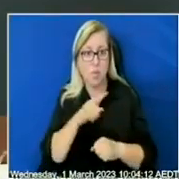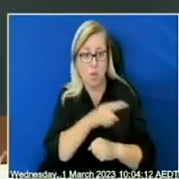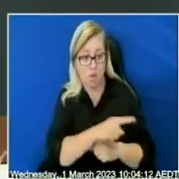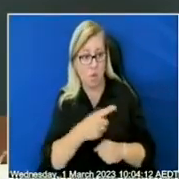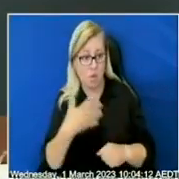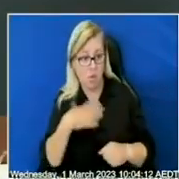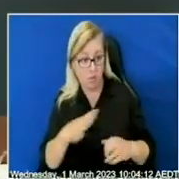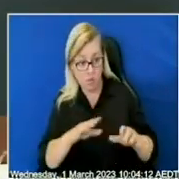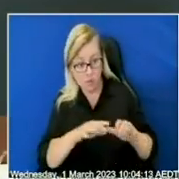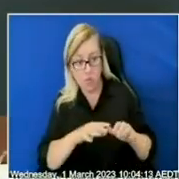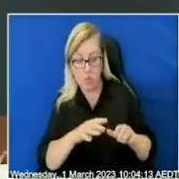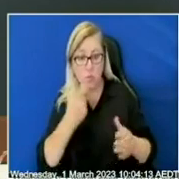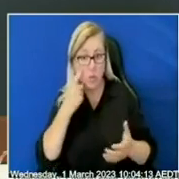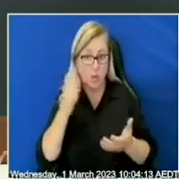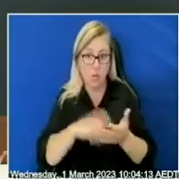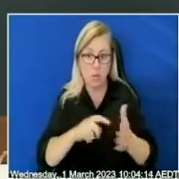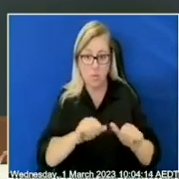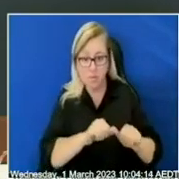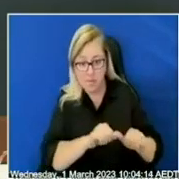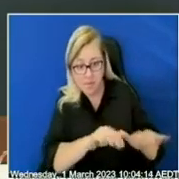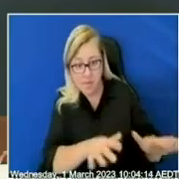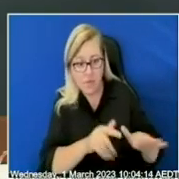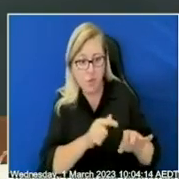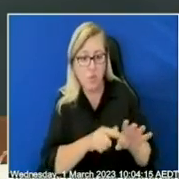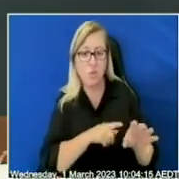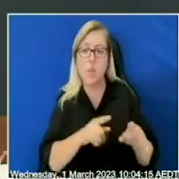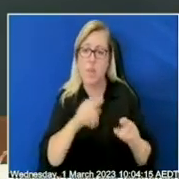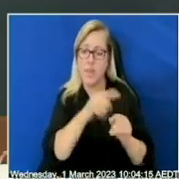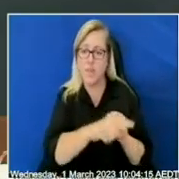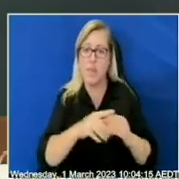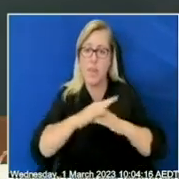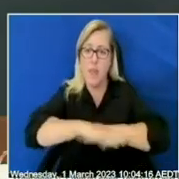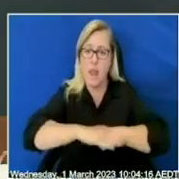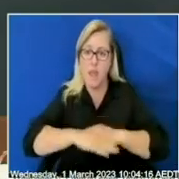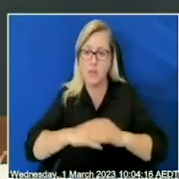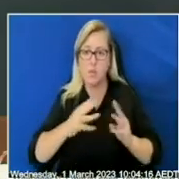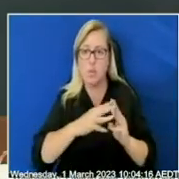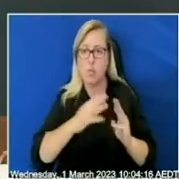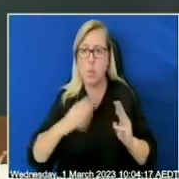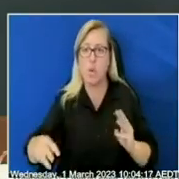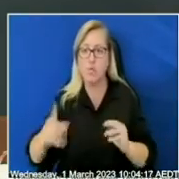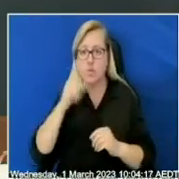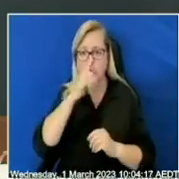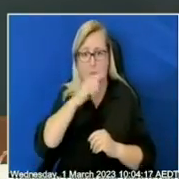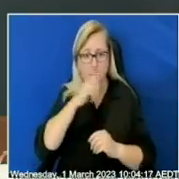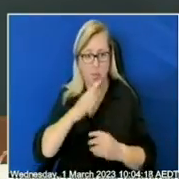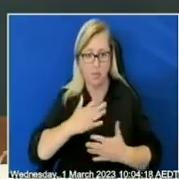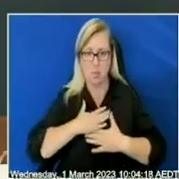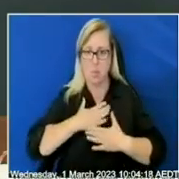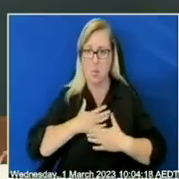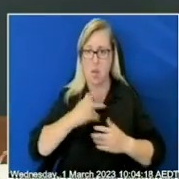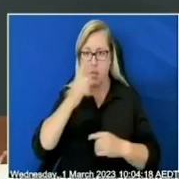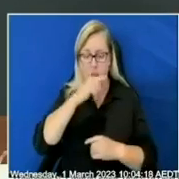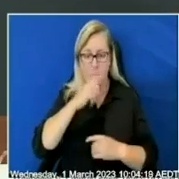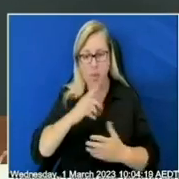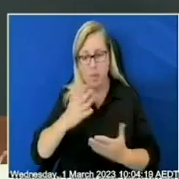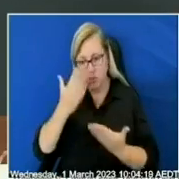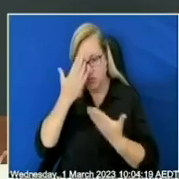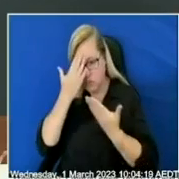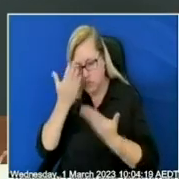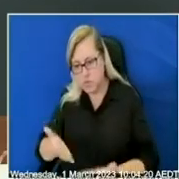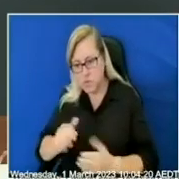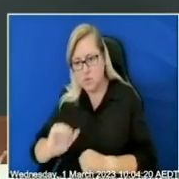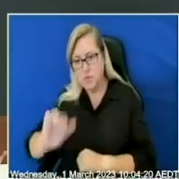the Wurundjeri people, my people, and pay my respects to their elders past and present. I'd also like